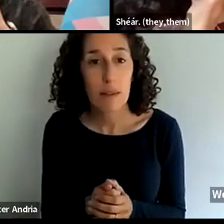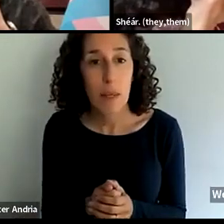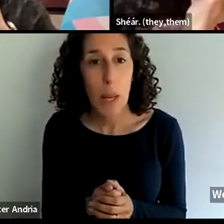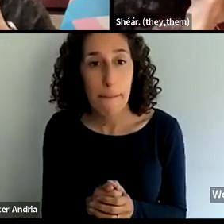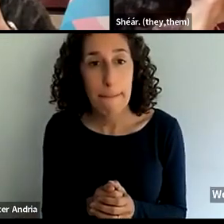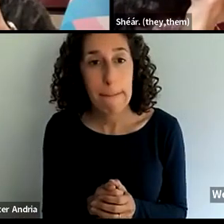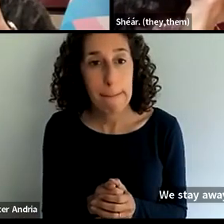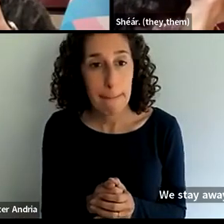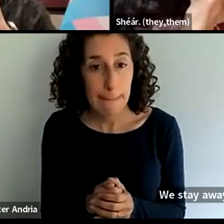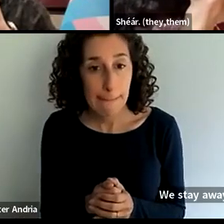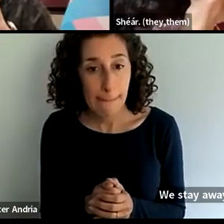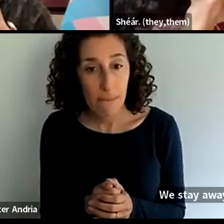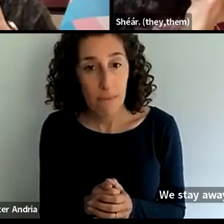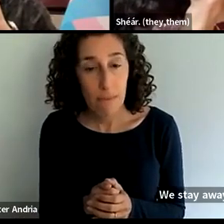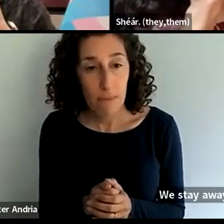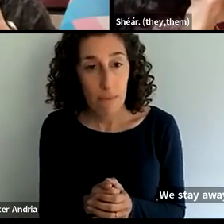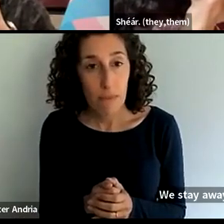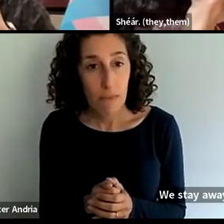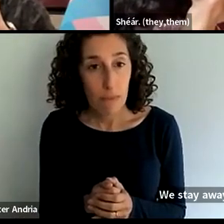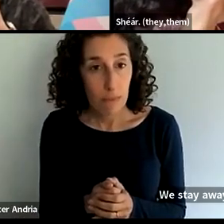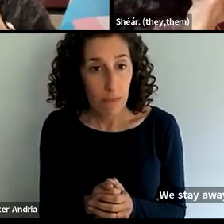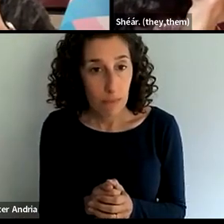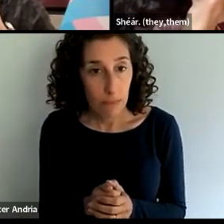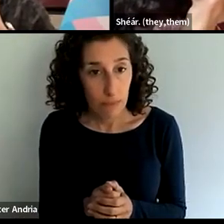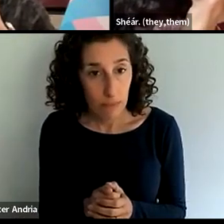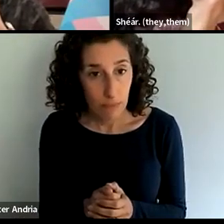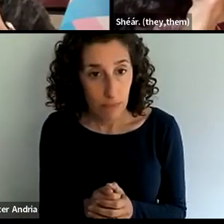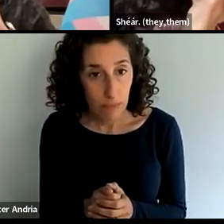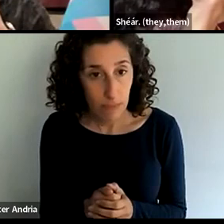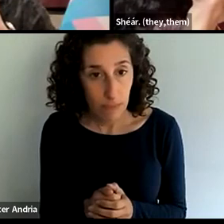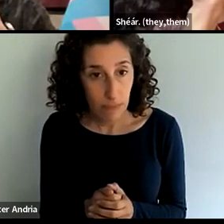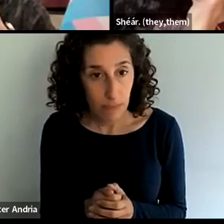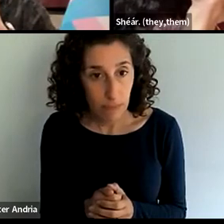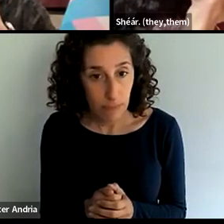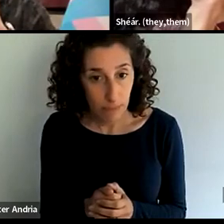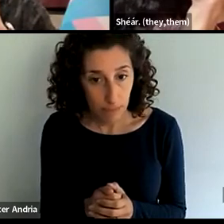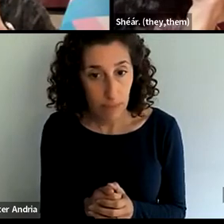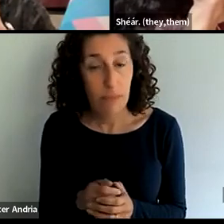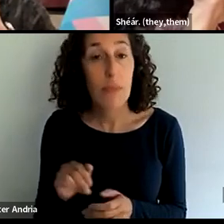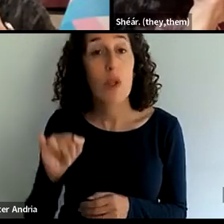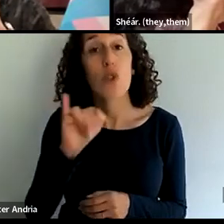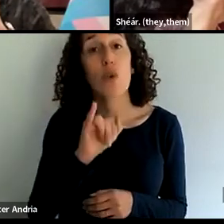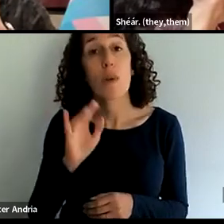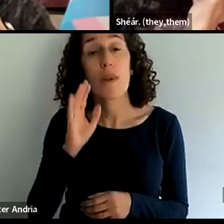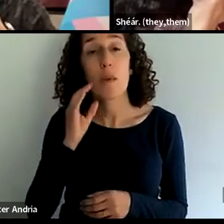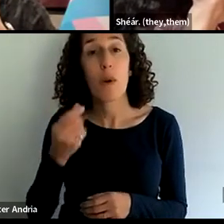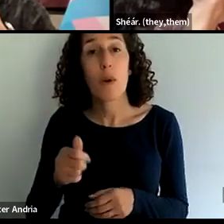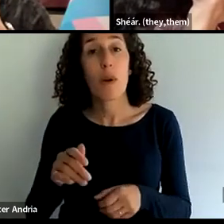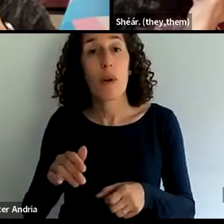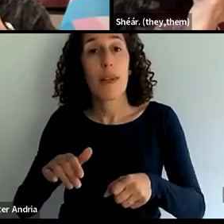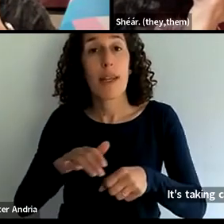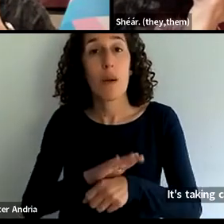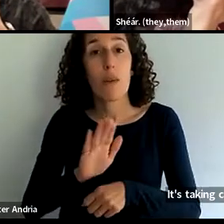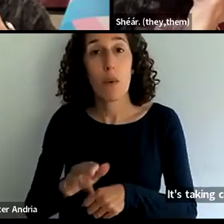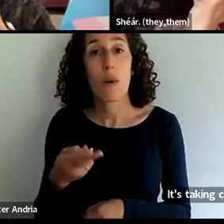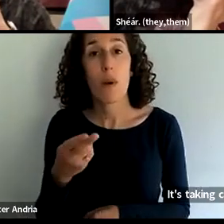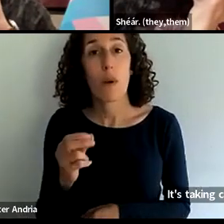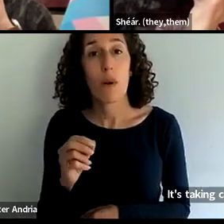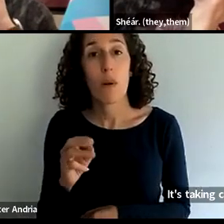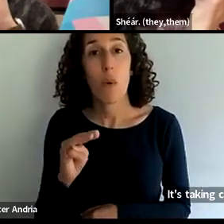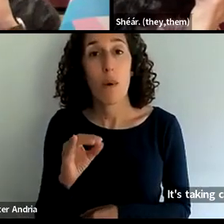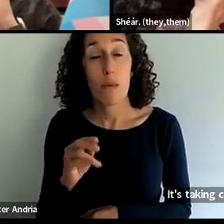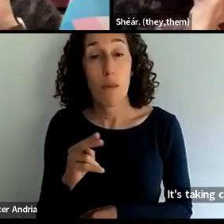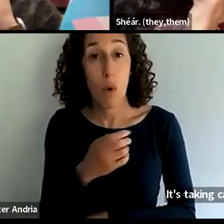now, insurance is taking care of your hormones. Don't go in nobody's apartments, in